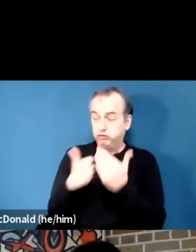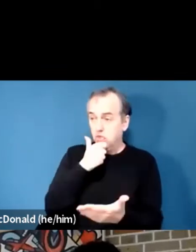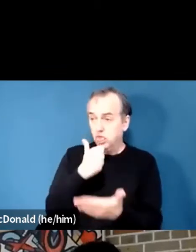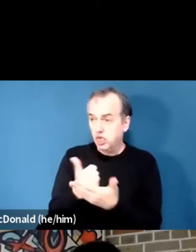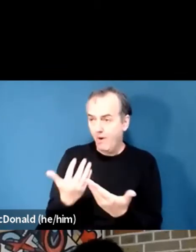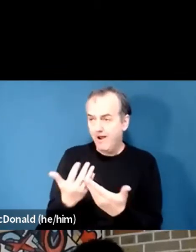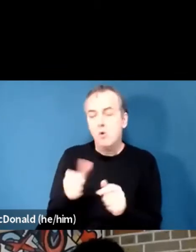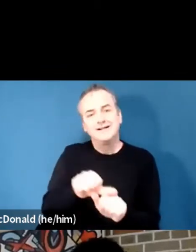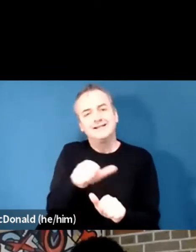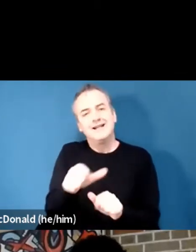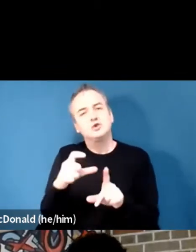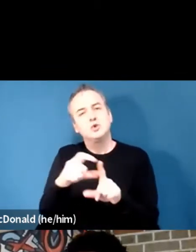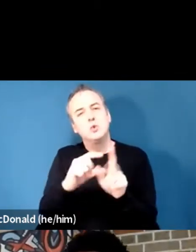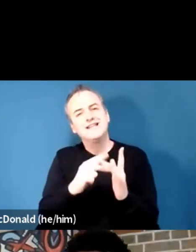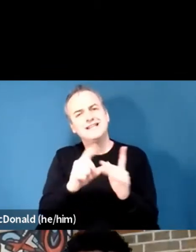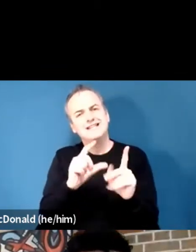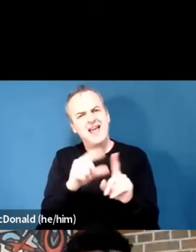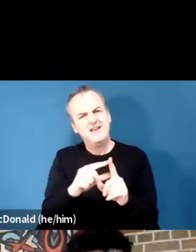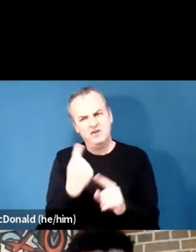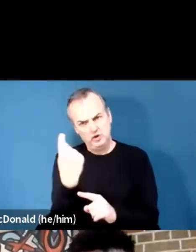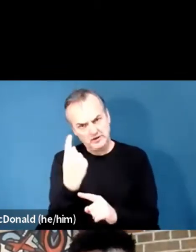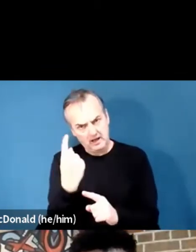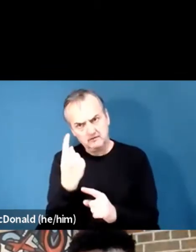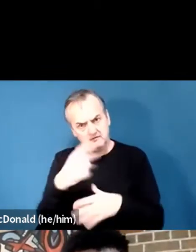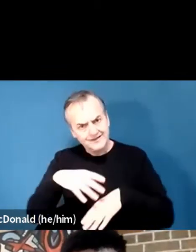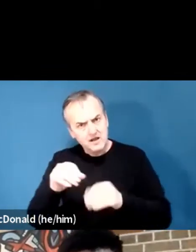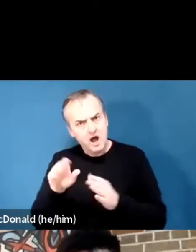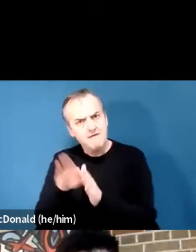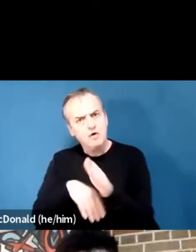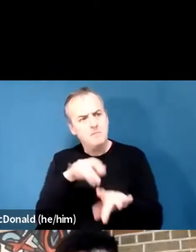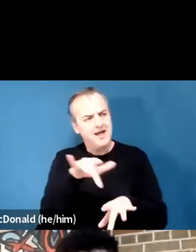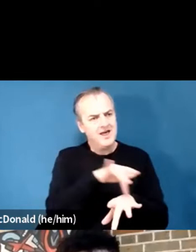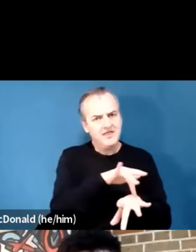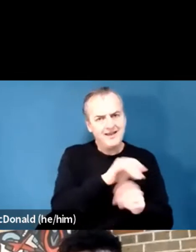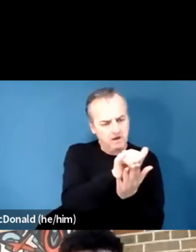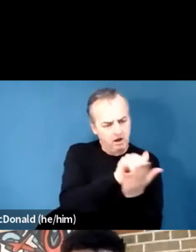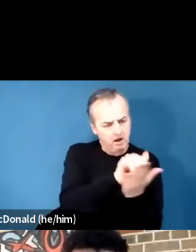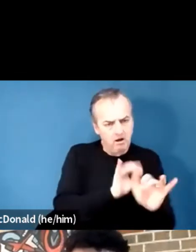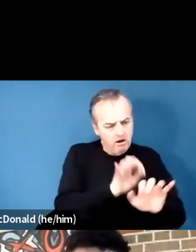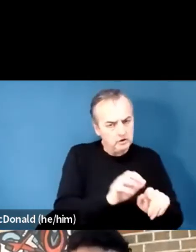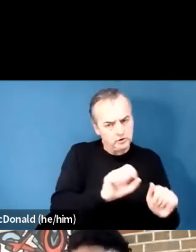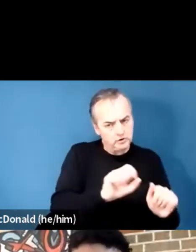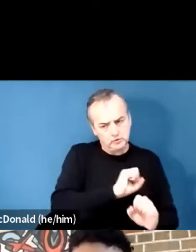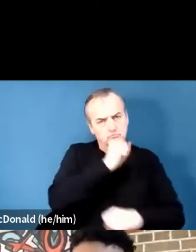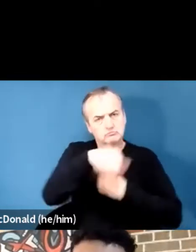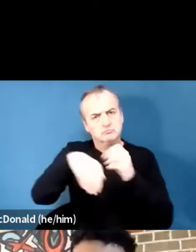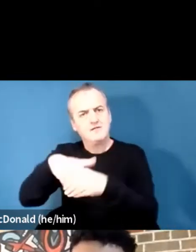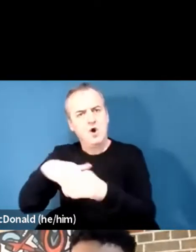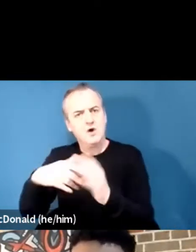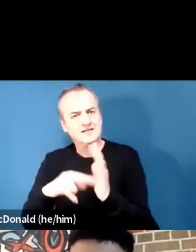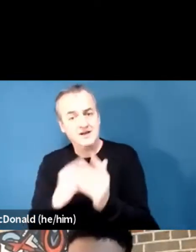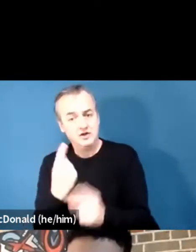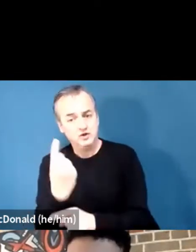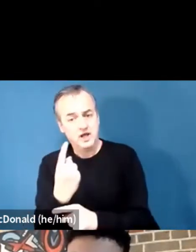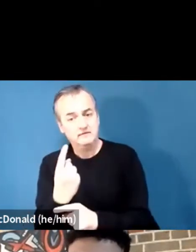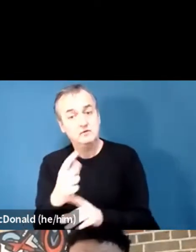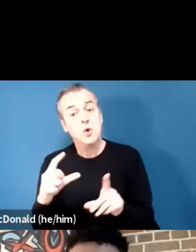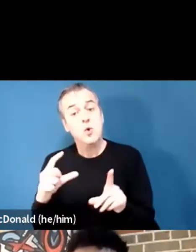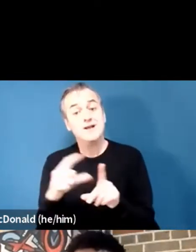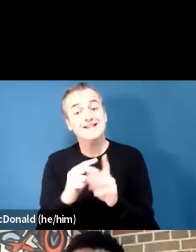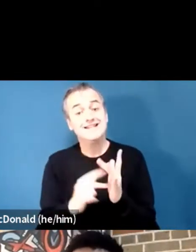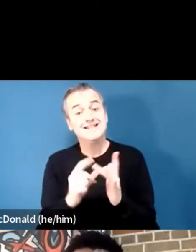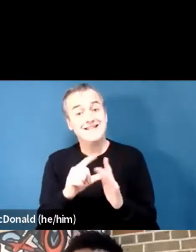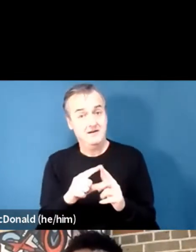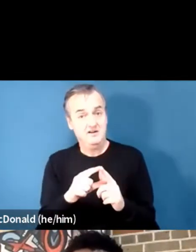And David, if I put the same question to you about that kind of that transition from writing plays into writing TV. Yeah, I think for